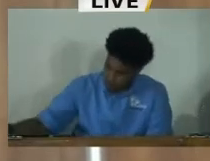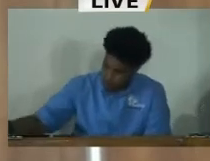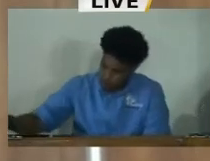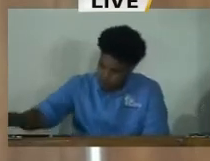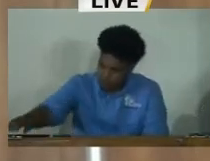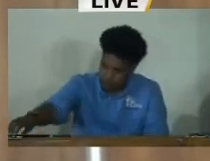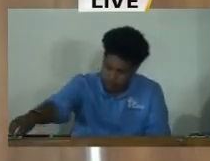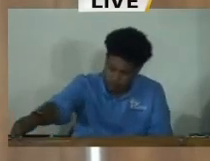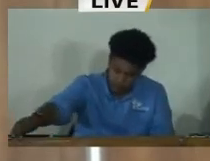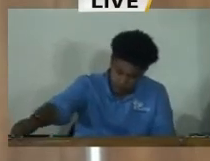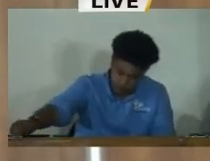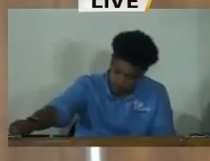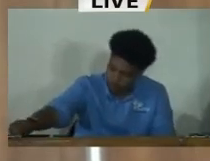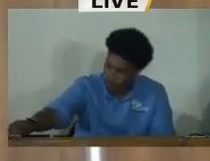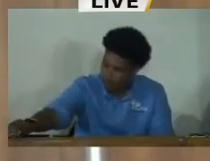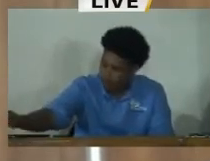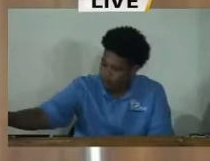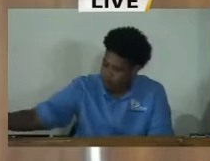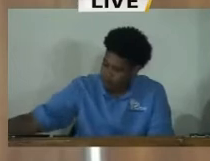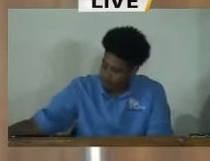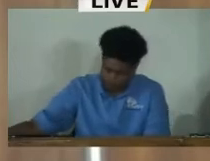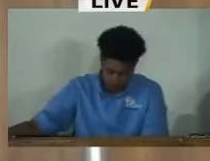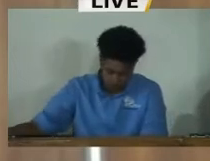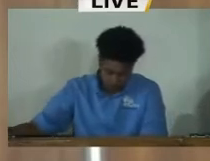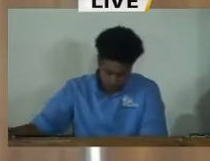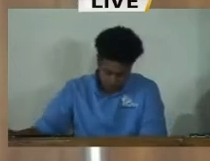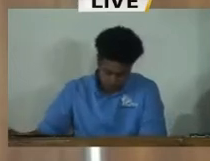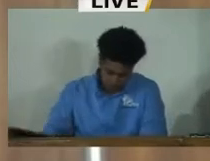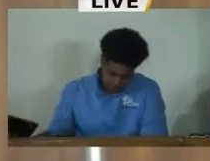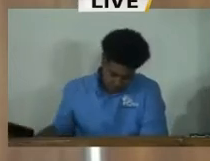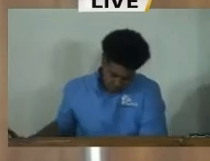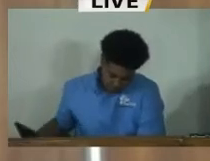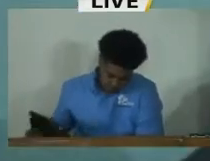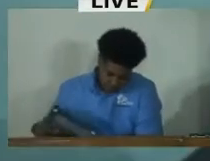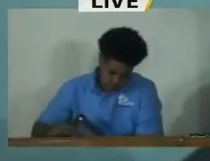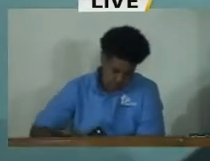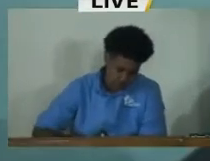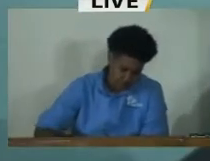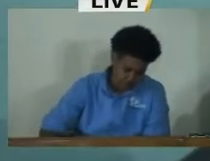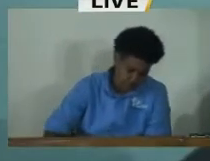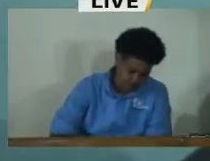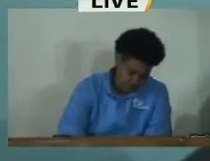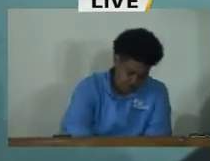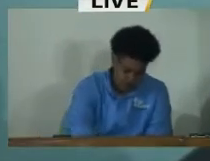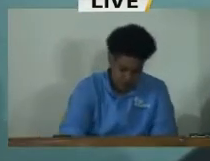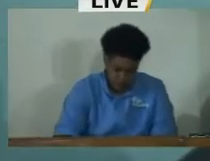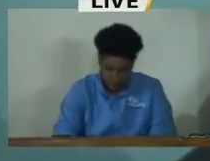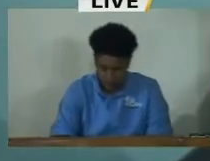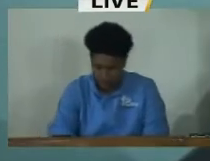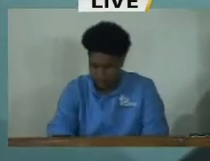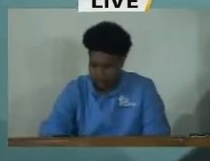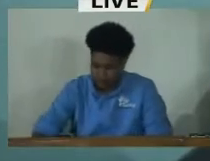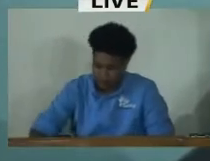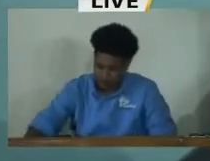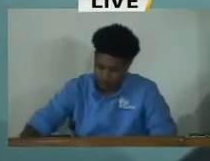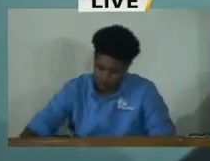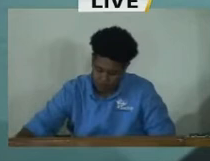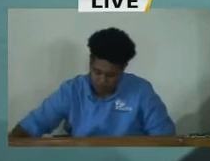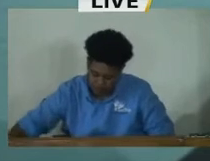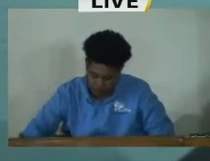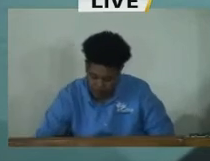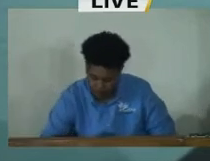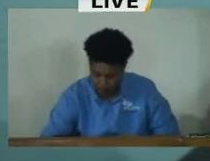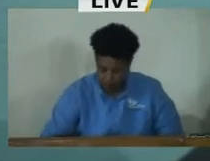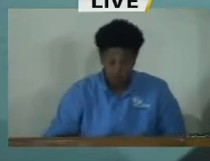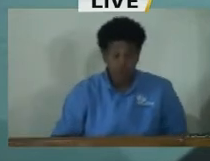opportunities. And I want to say to the Minister of Tourism and the House that between 2000